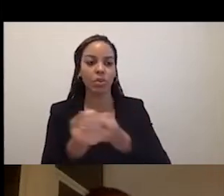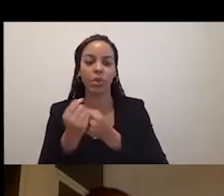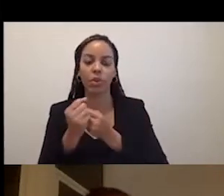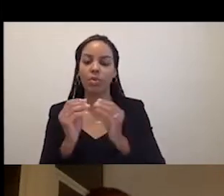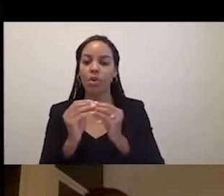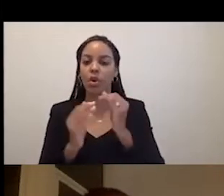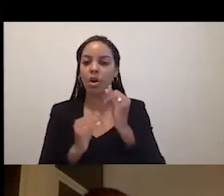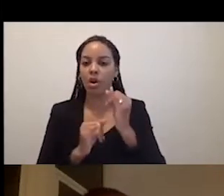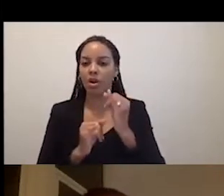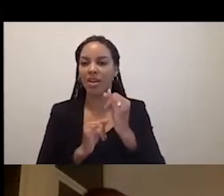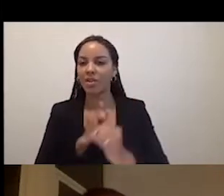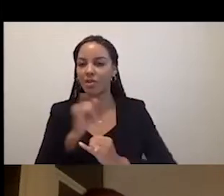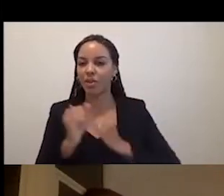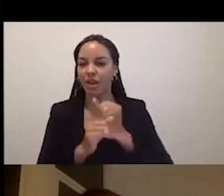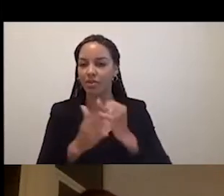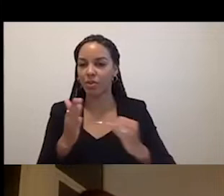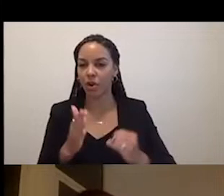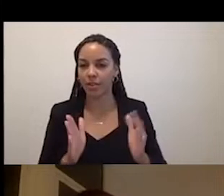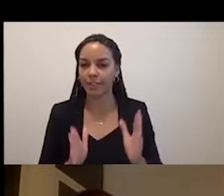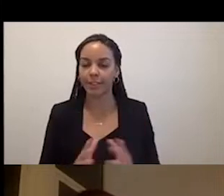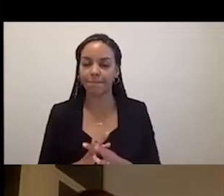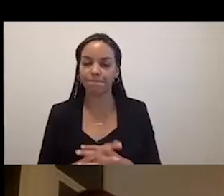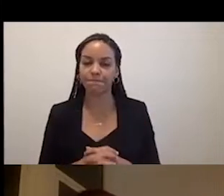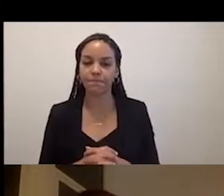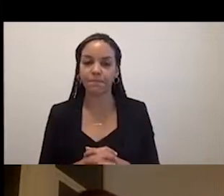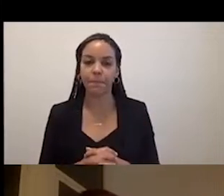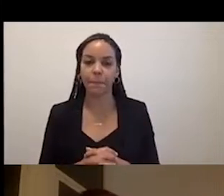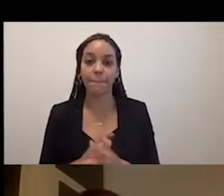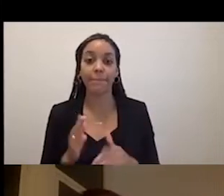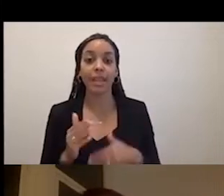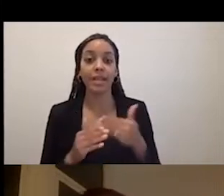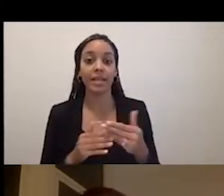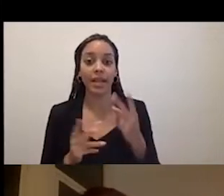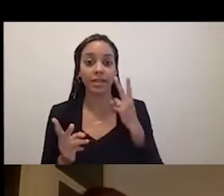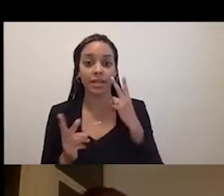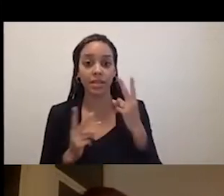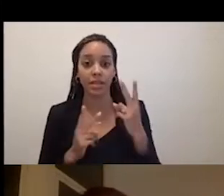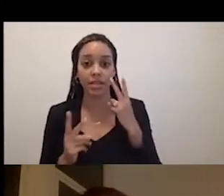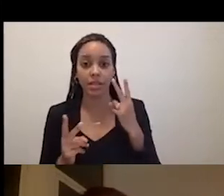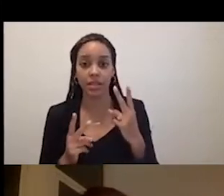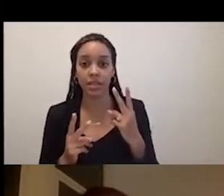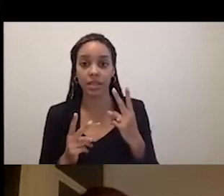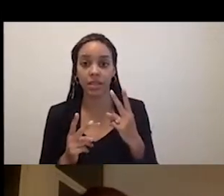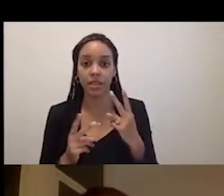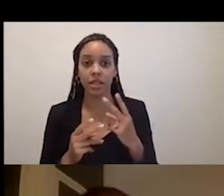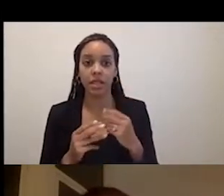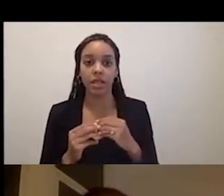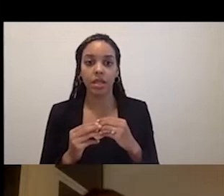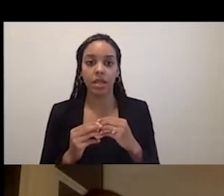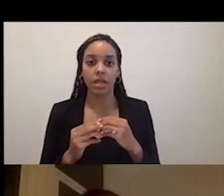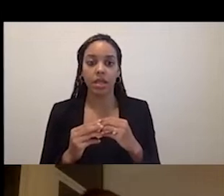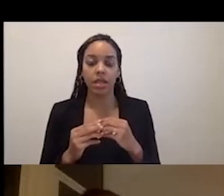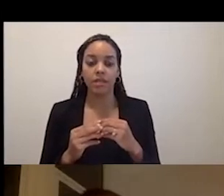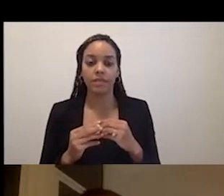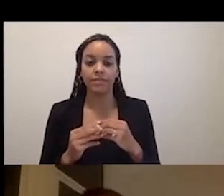to the next slide, Arts Collaboratory is an initiative that also was formed from the template